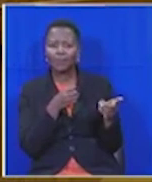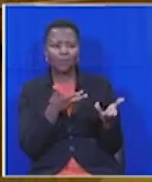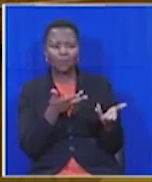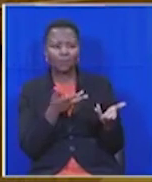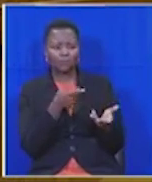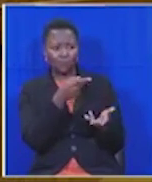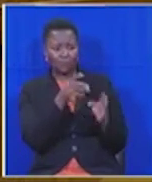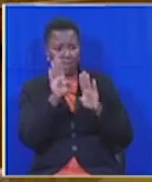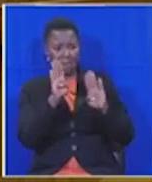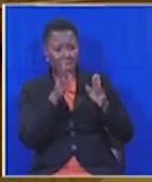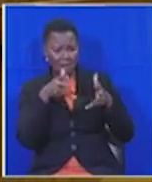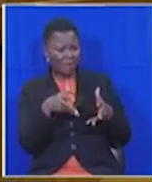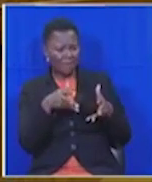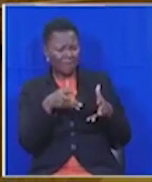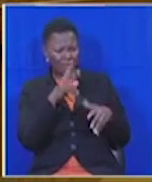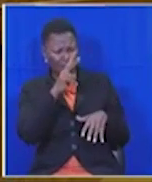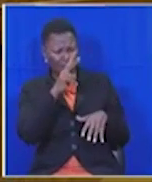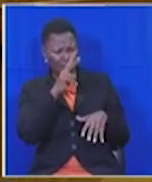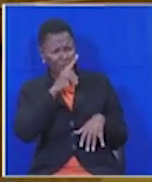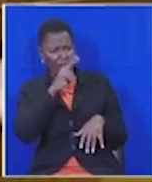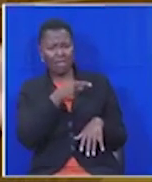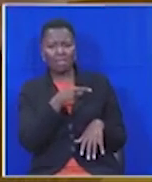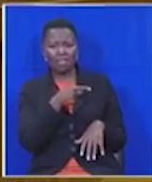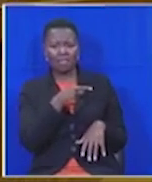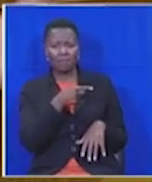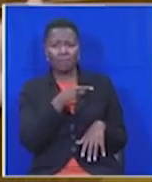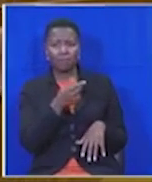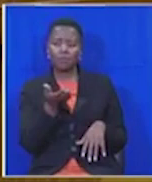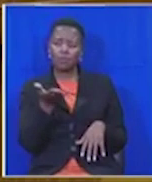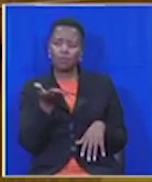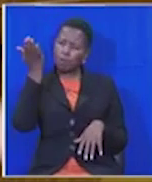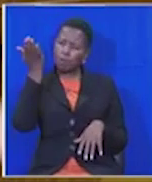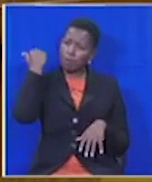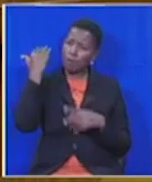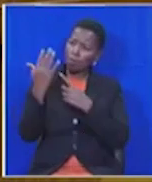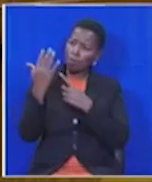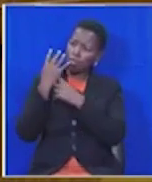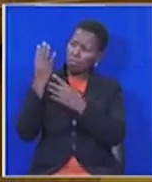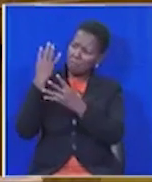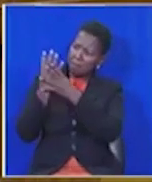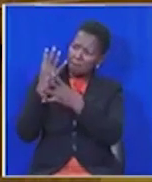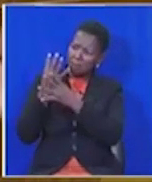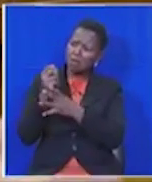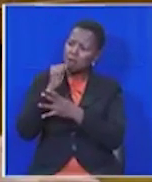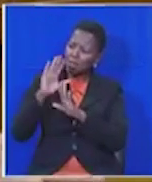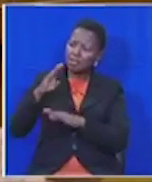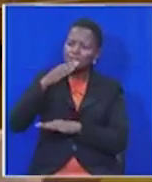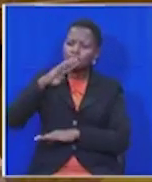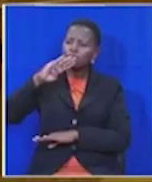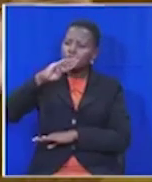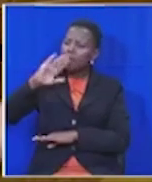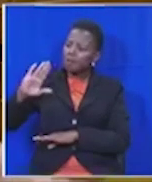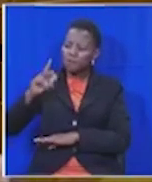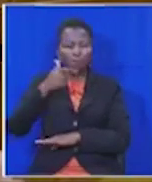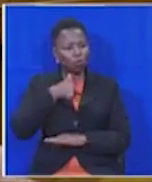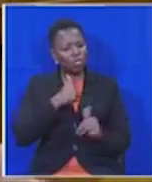manner in which you behave is a very strange way. That we have forgiven all those who have persecuted us. We meet with them, we